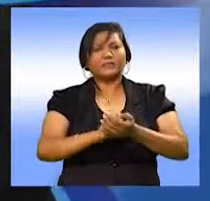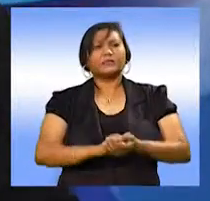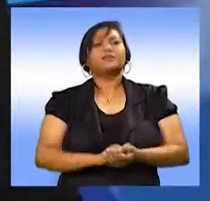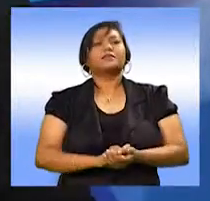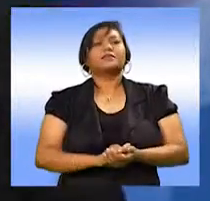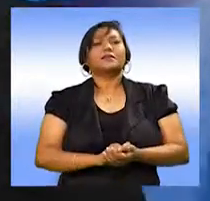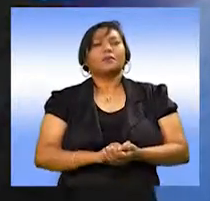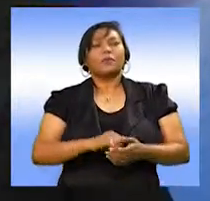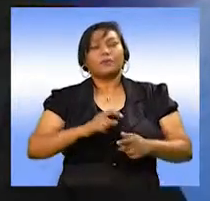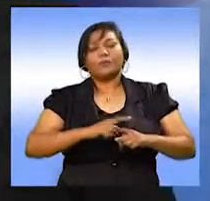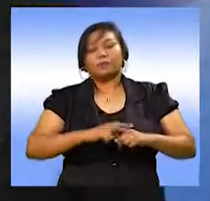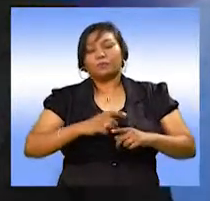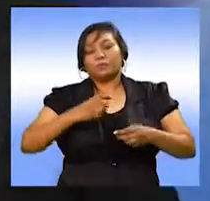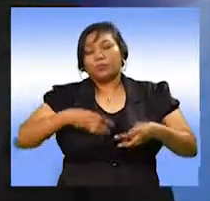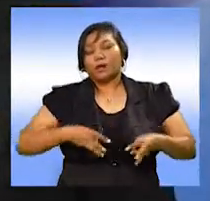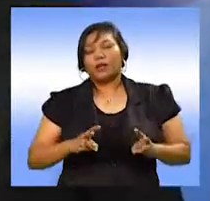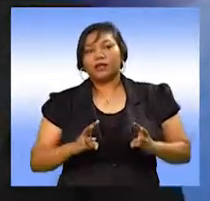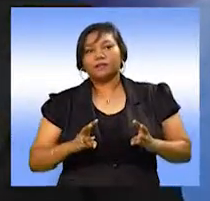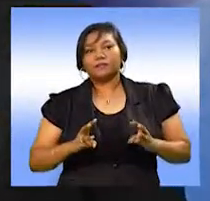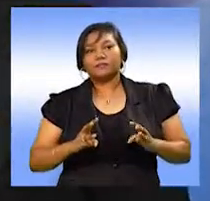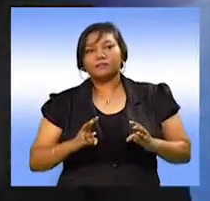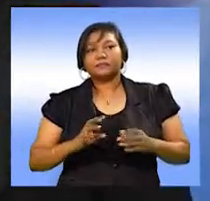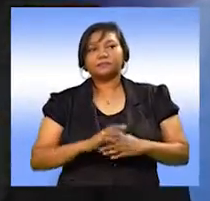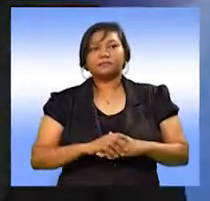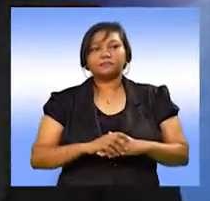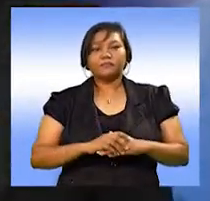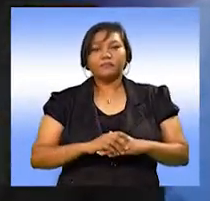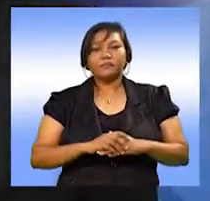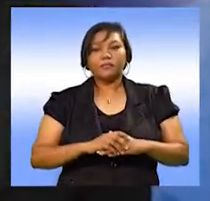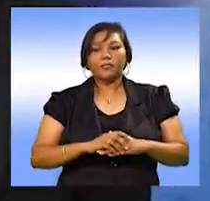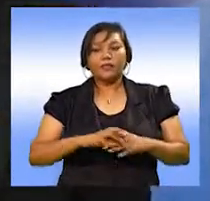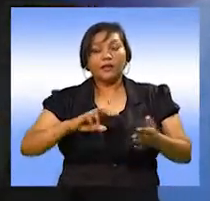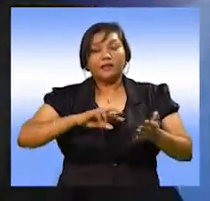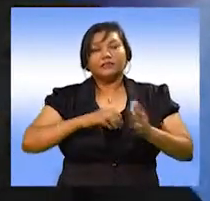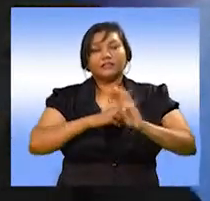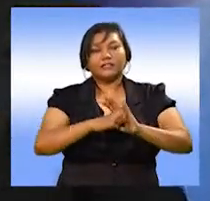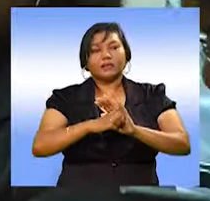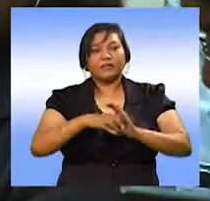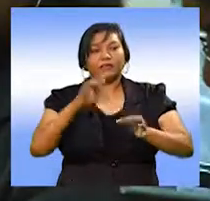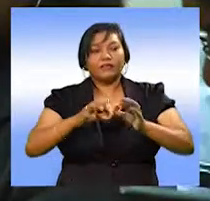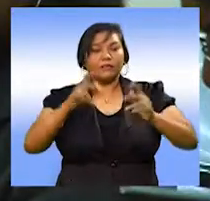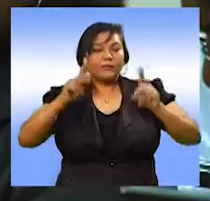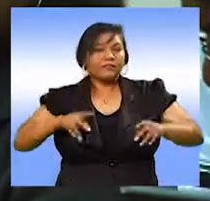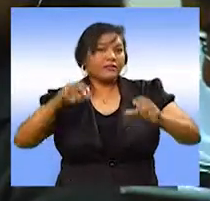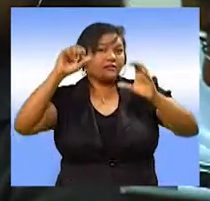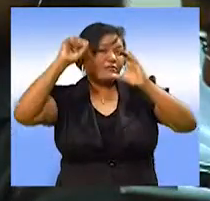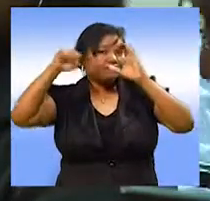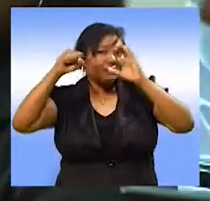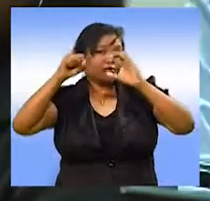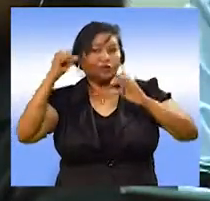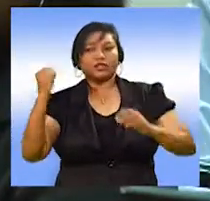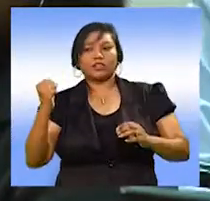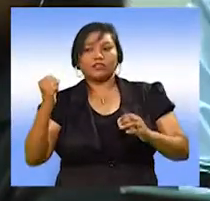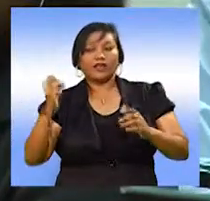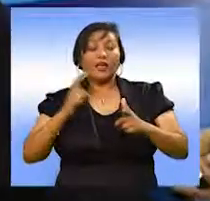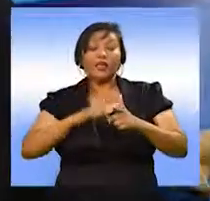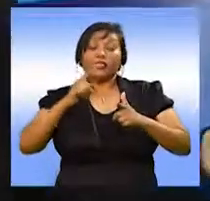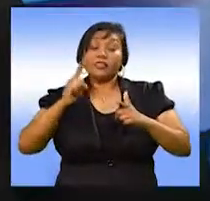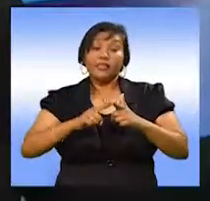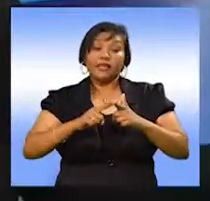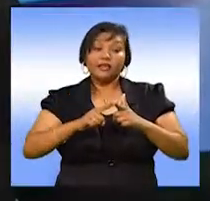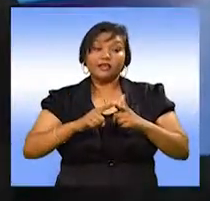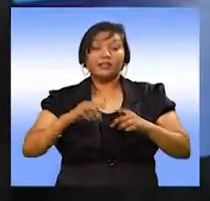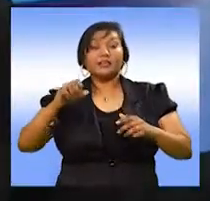by court, etc. But let's say somebody wanted to film Shakira. It would be in her